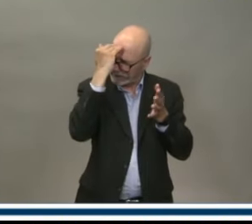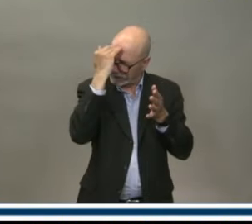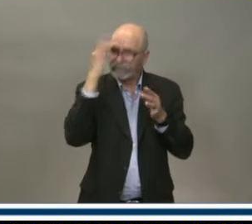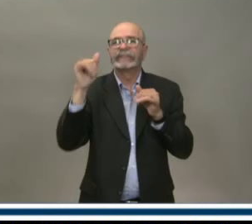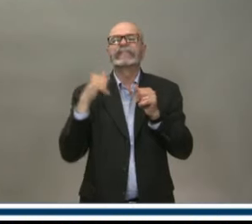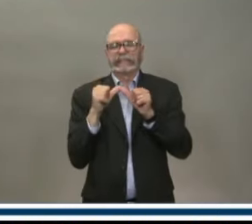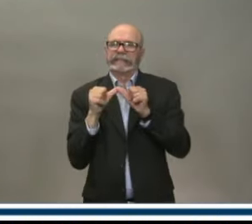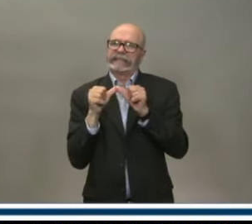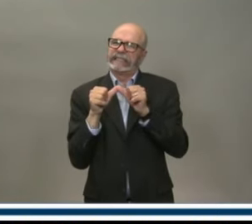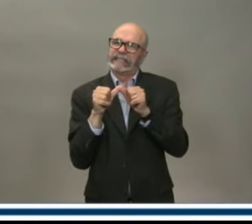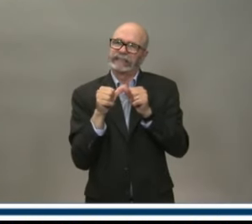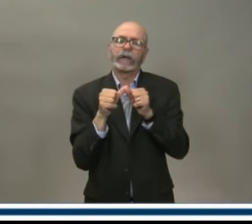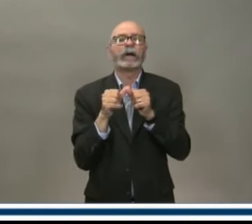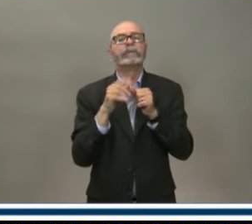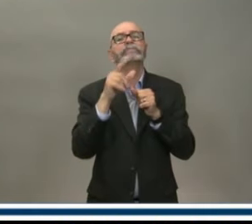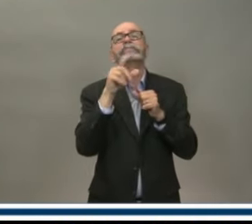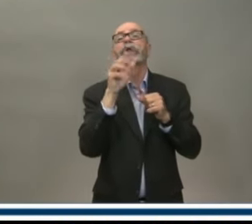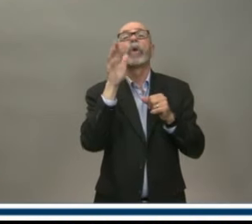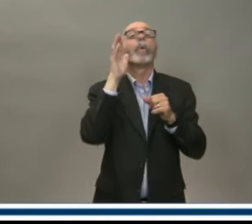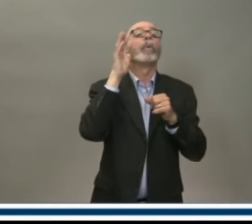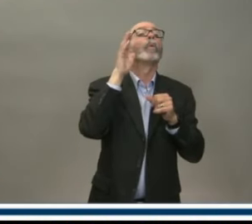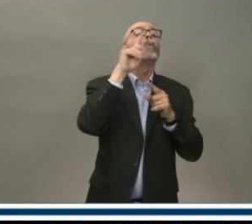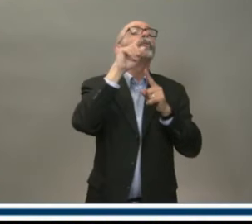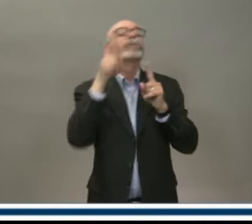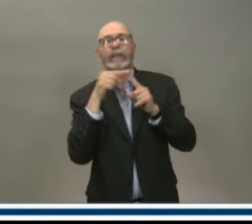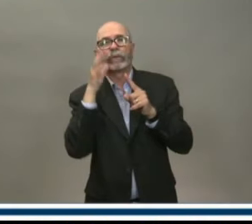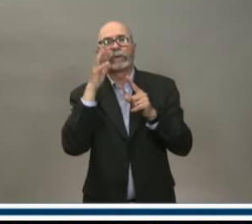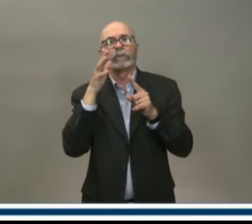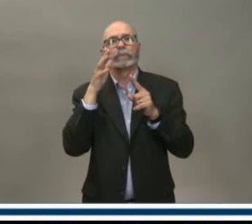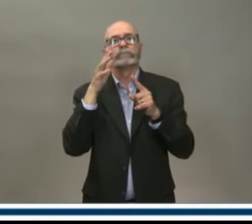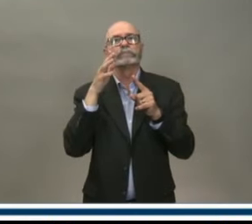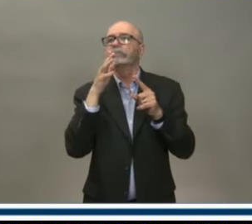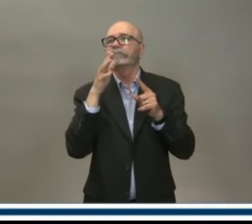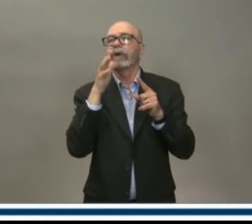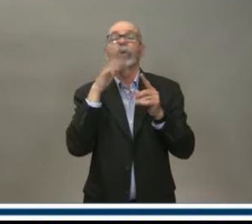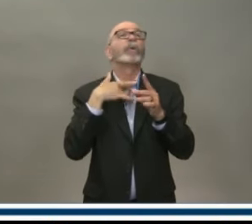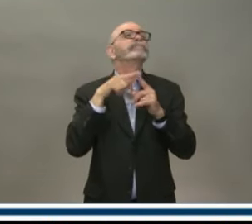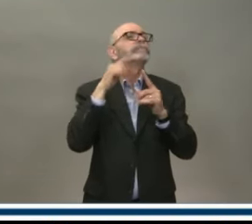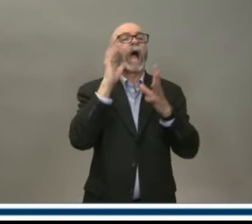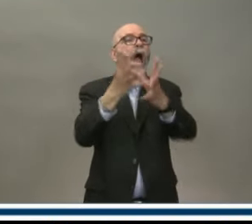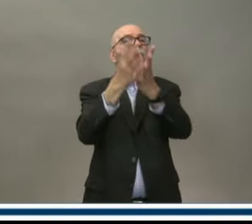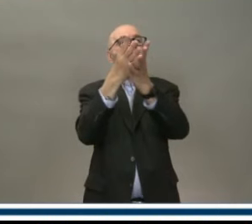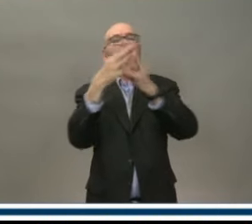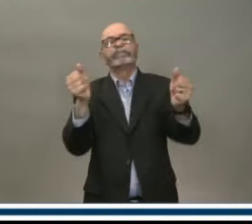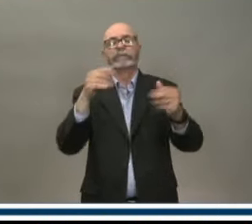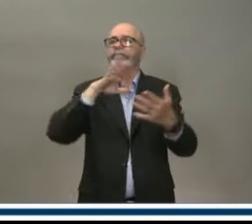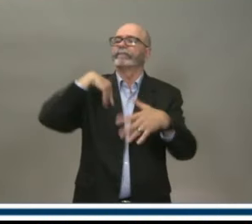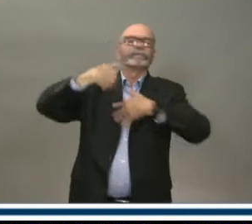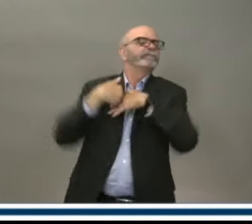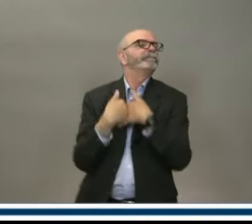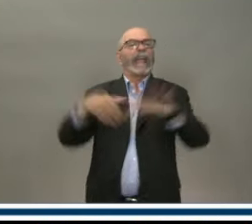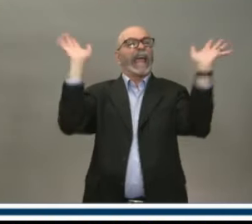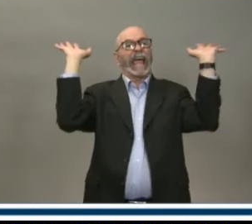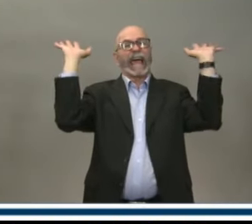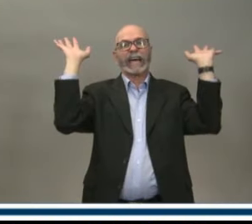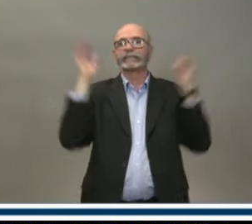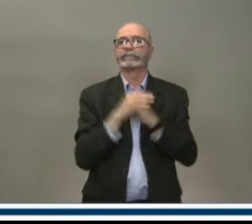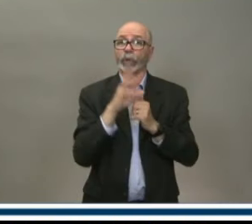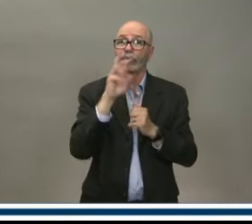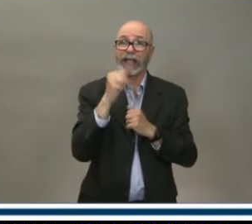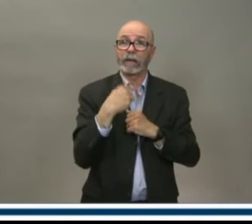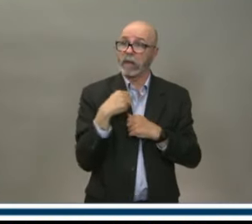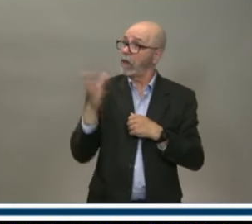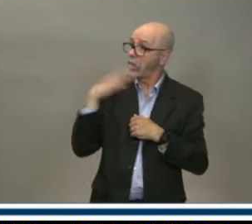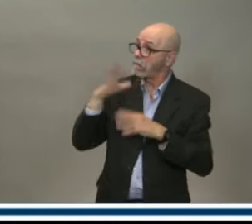this will be over? So if you go back to my remarks, I never said with any certainty where we might see